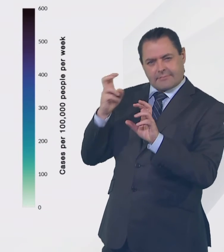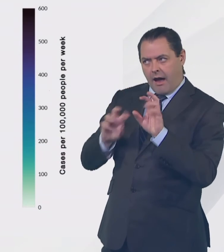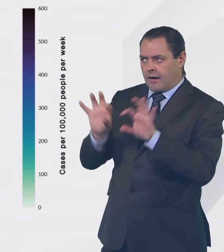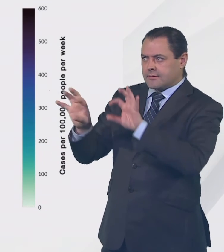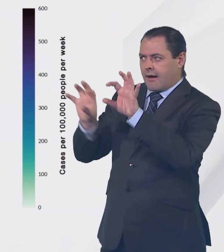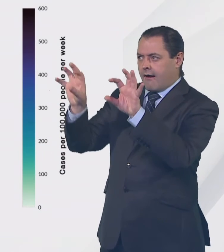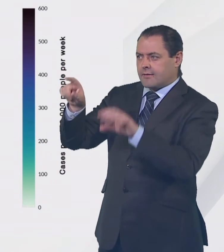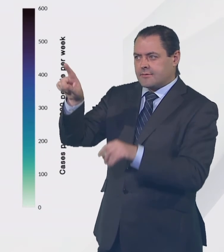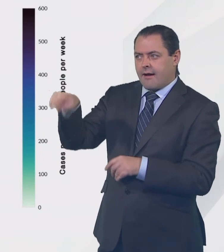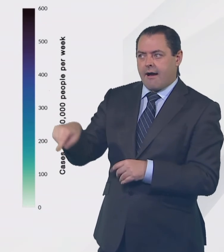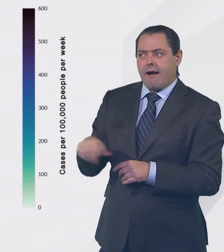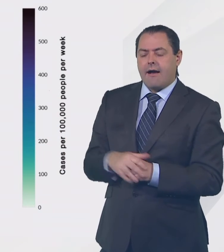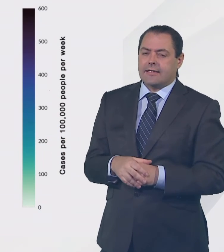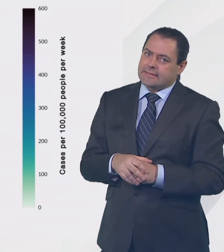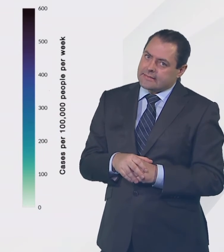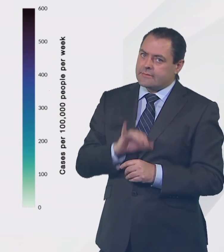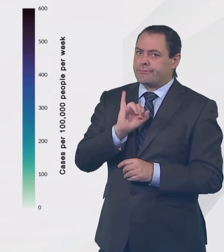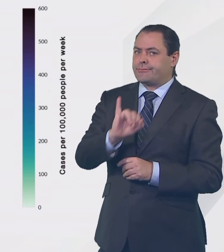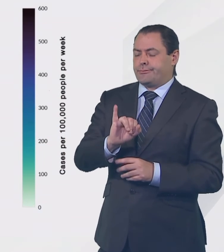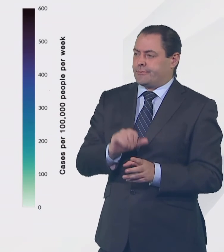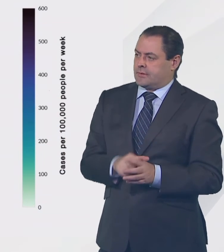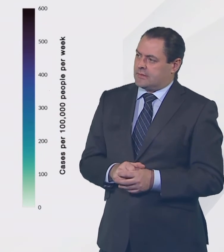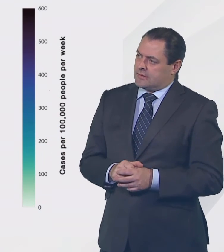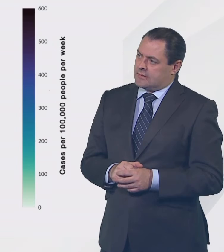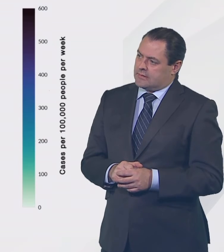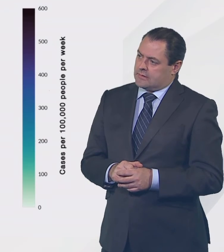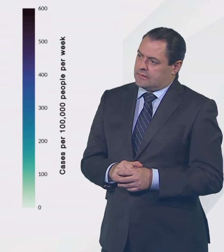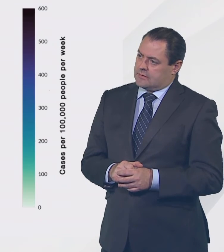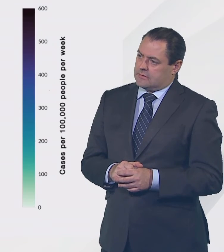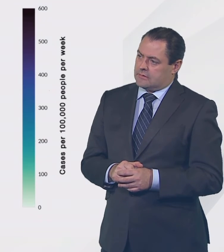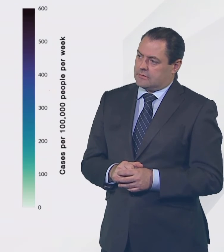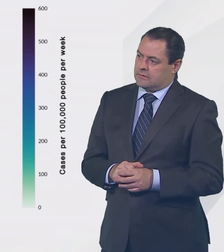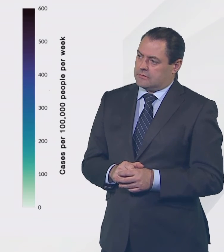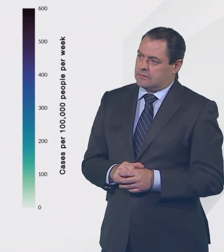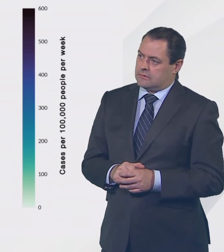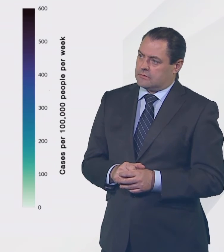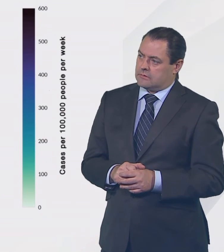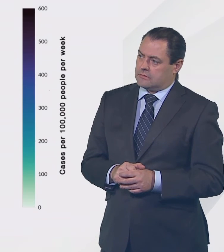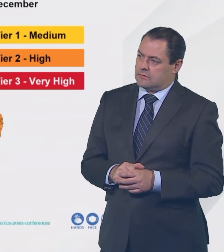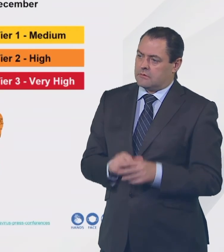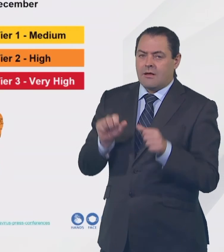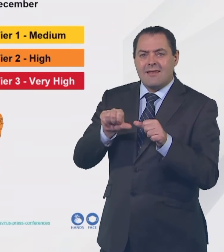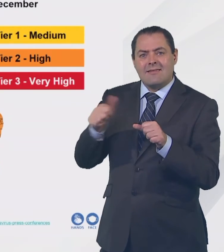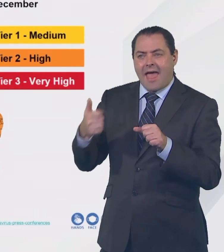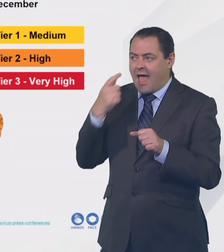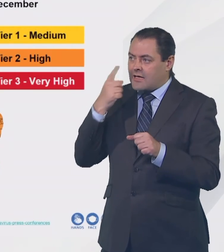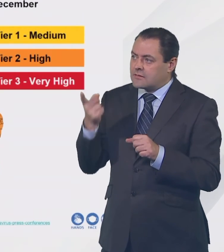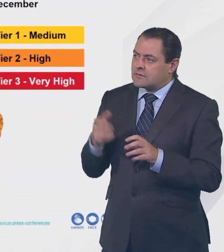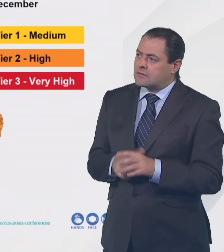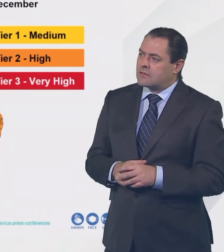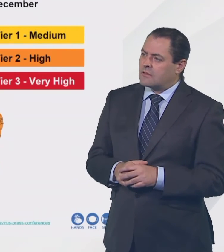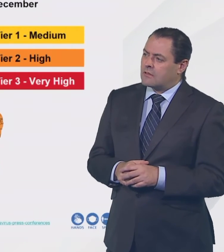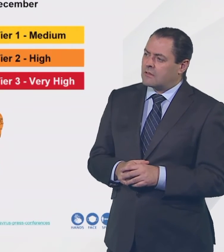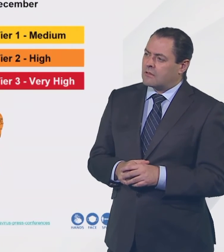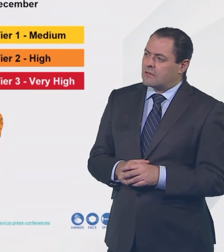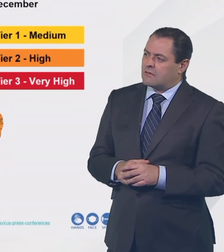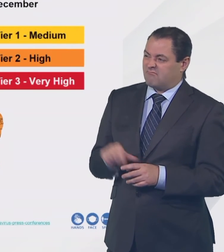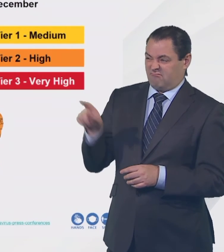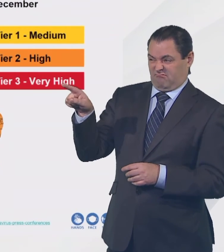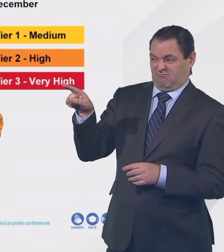coming down, not absolutely all of them. And if we can go on to the next slide, the final slide,